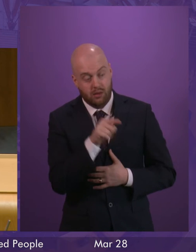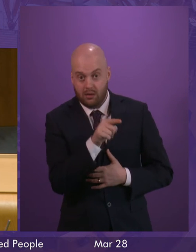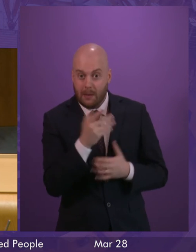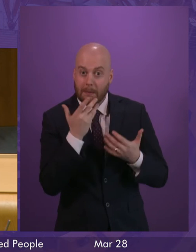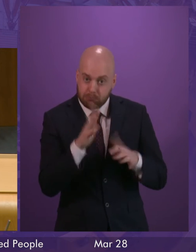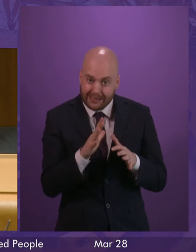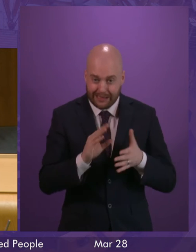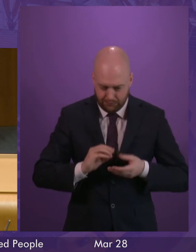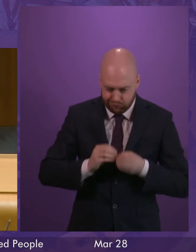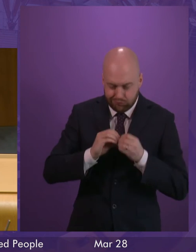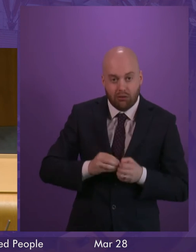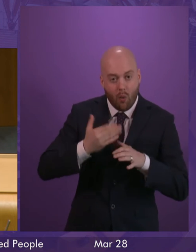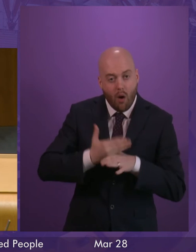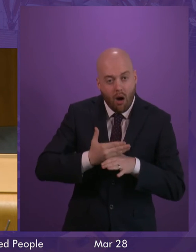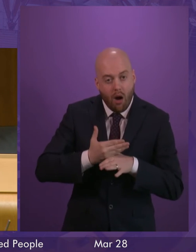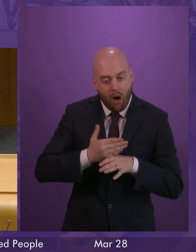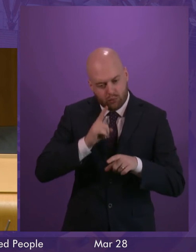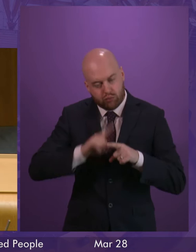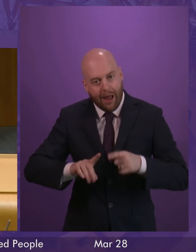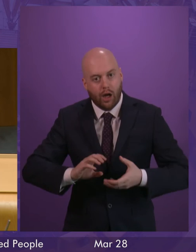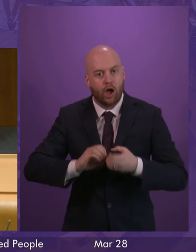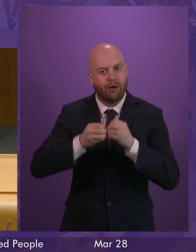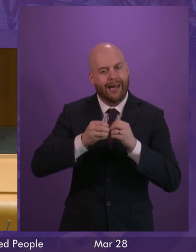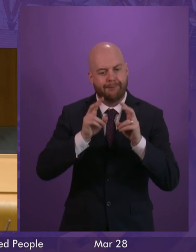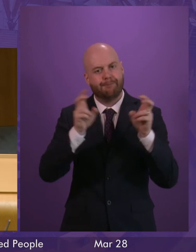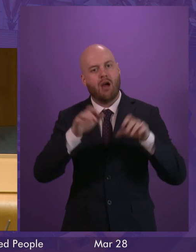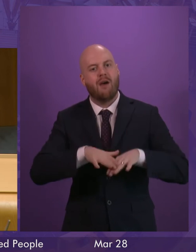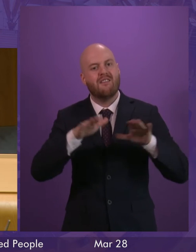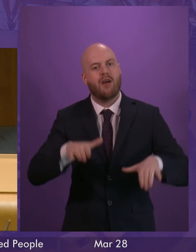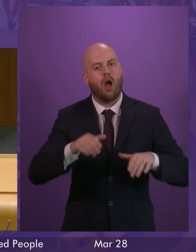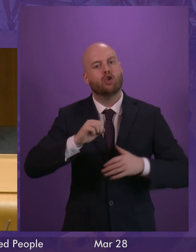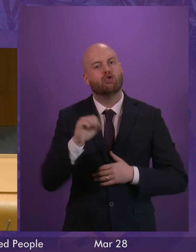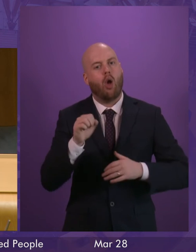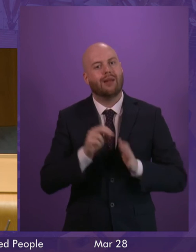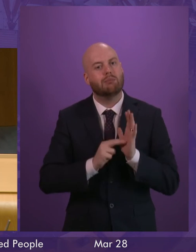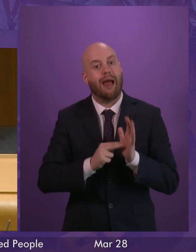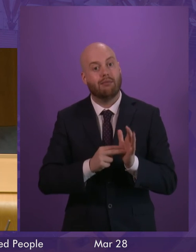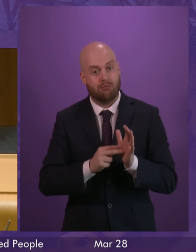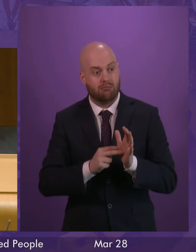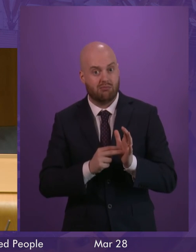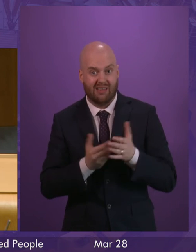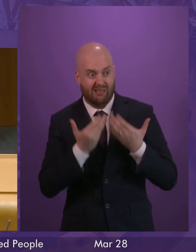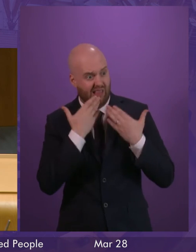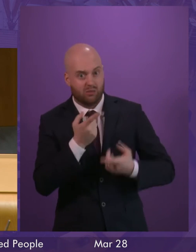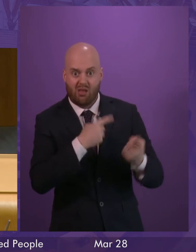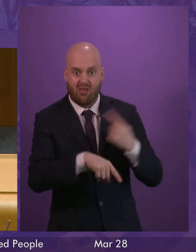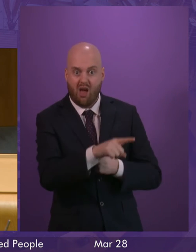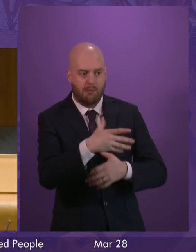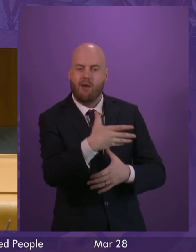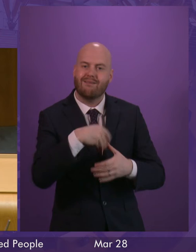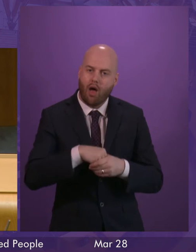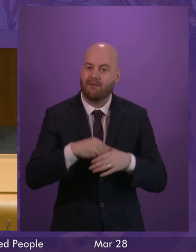Scotland for Disabled People delivery plan itself and have contributed to implementation through input to the employability strategy,